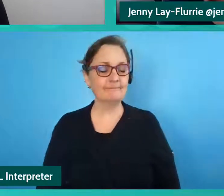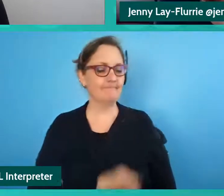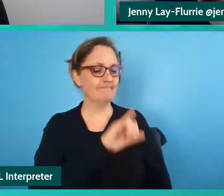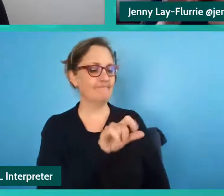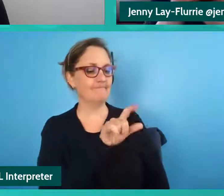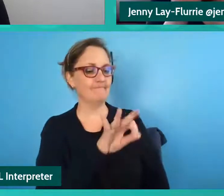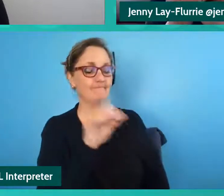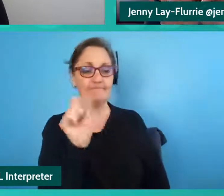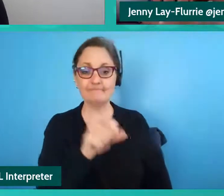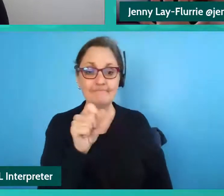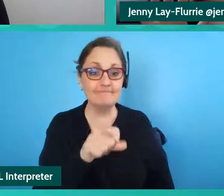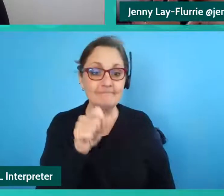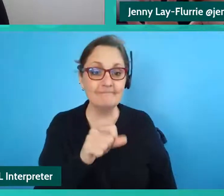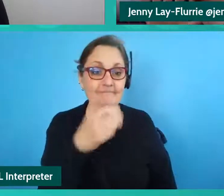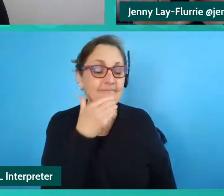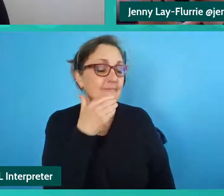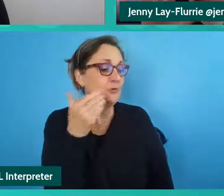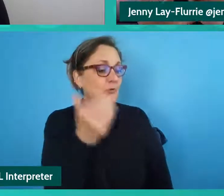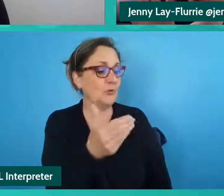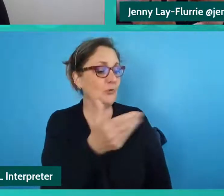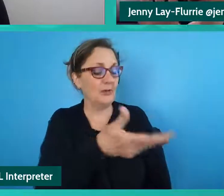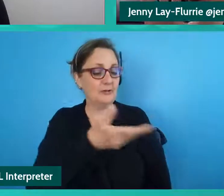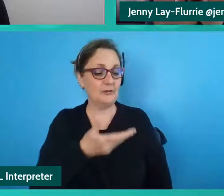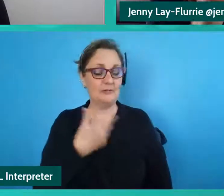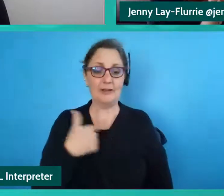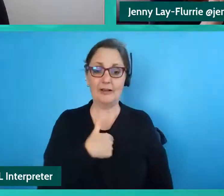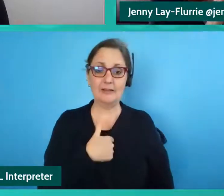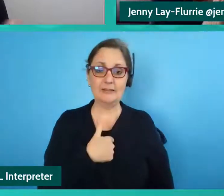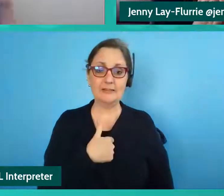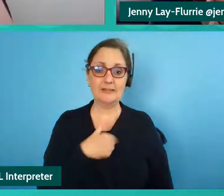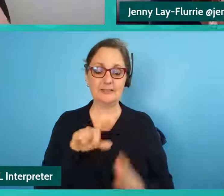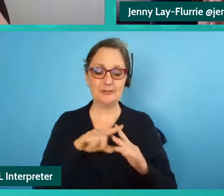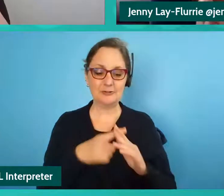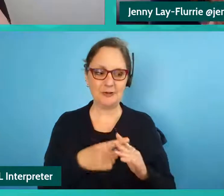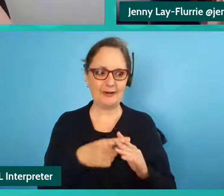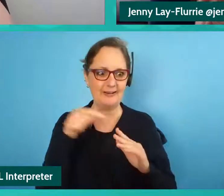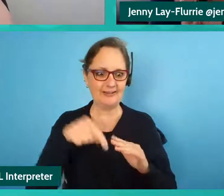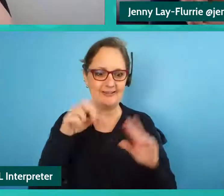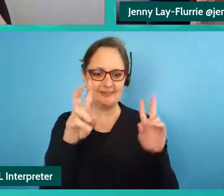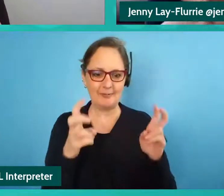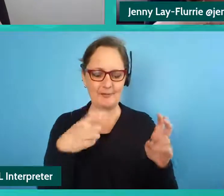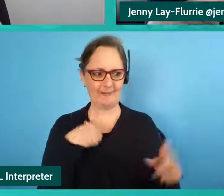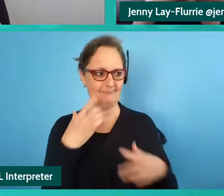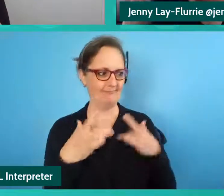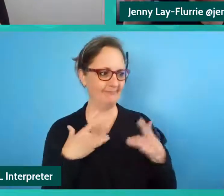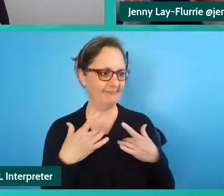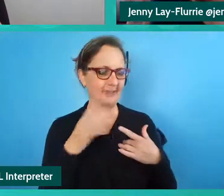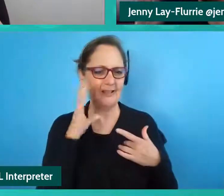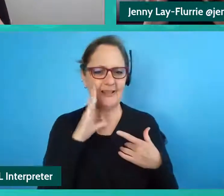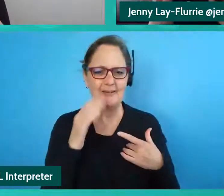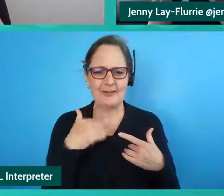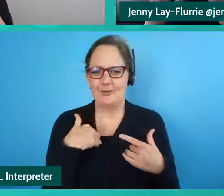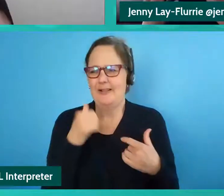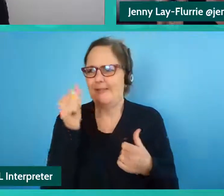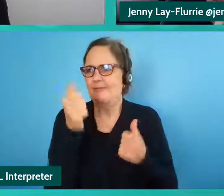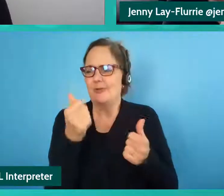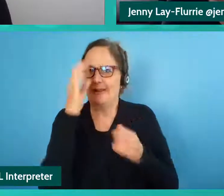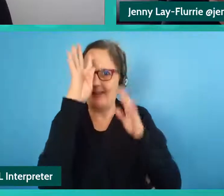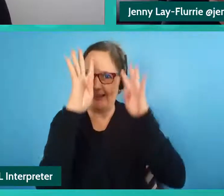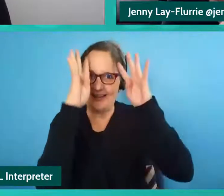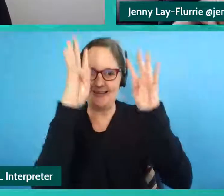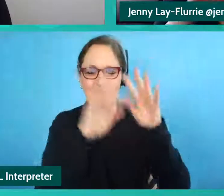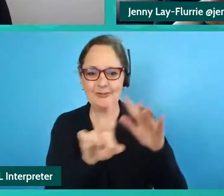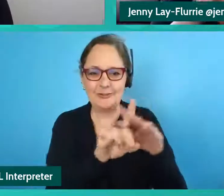Absolutely. So thank you for having this topic. I'm kind of excited. I know we're going to get a lot of great ideas that come through the